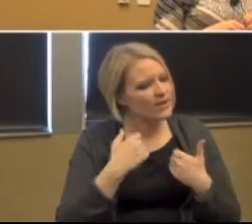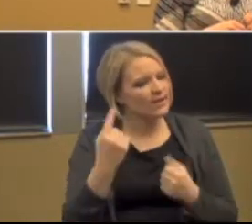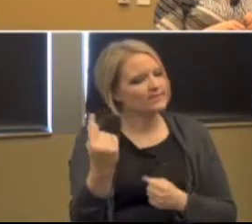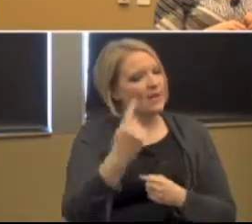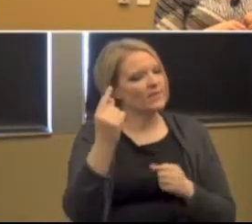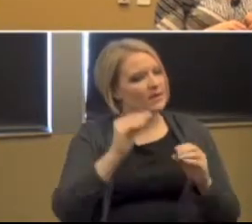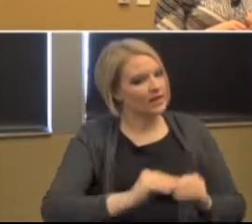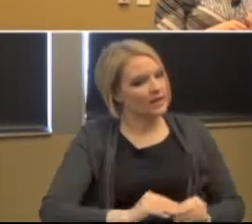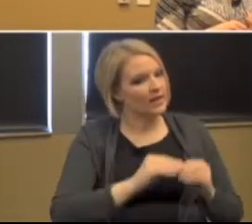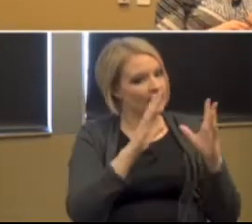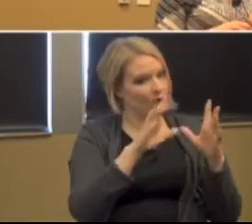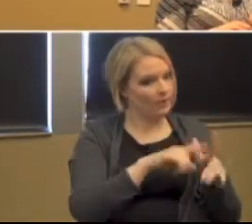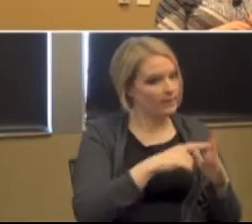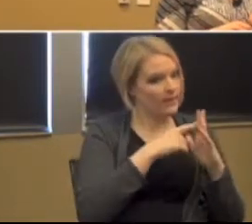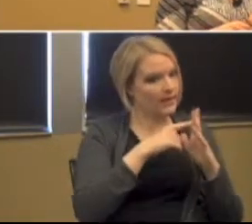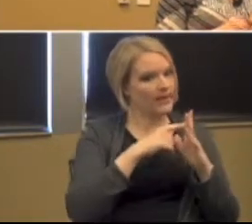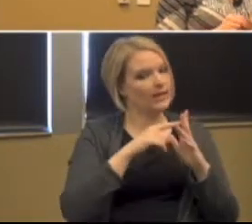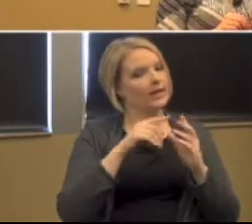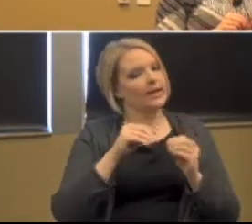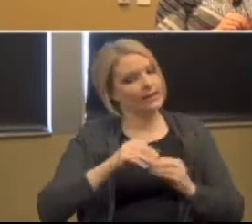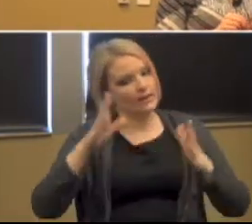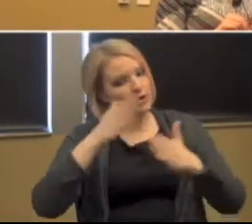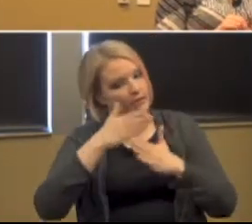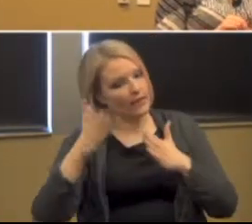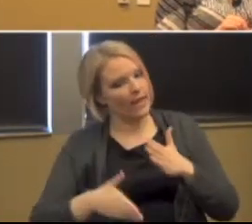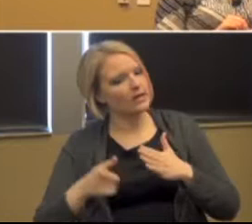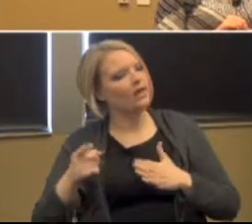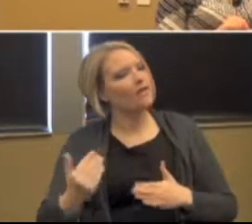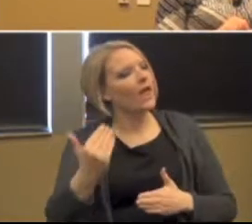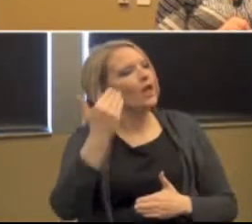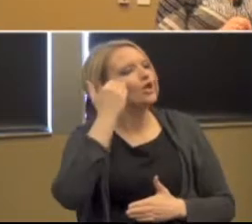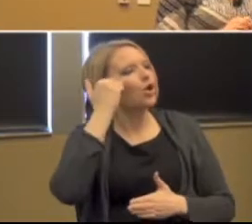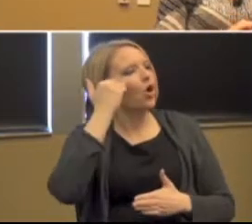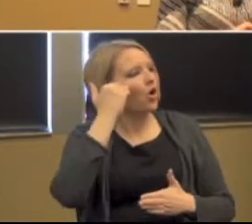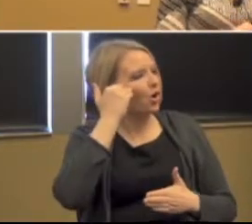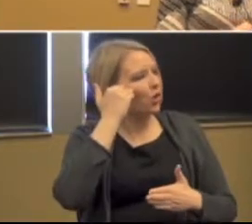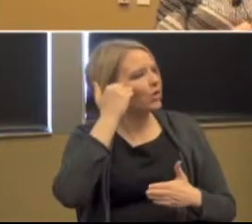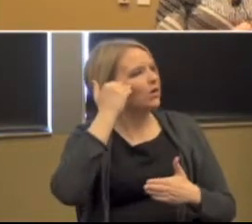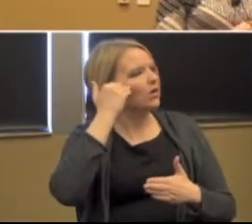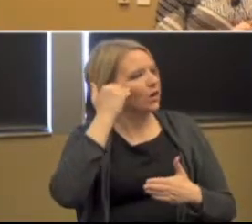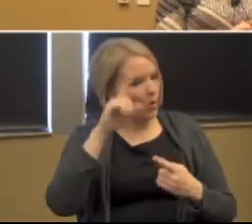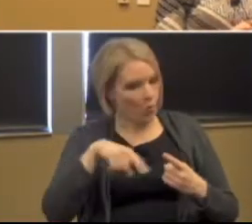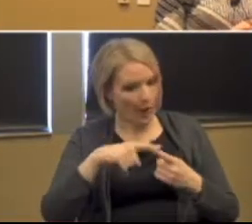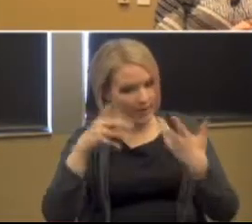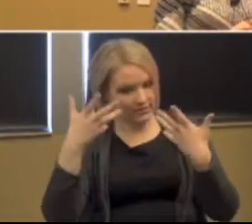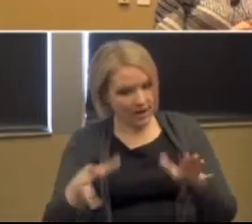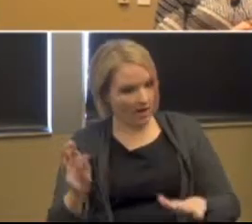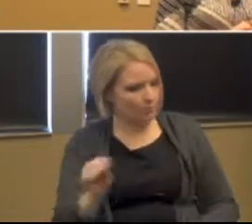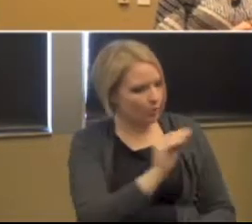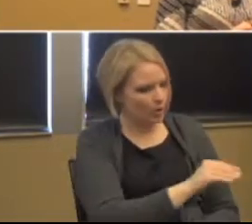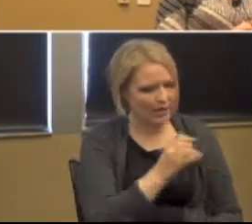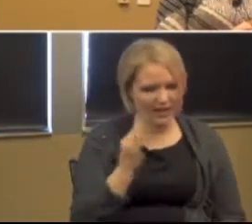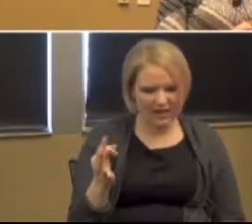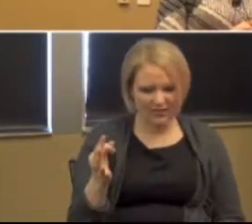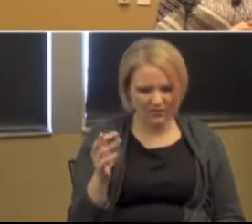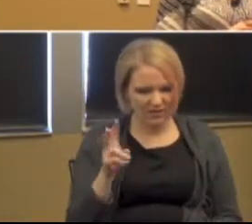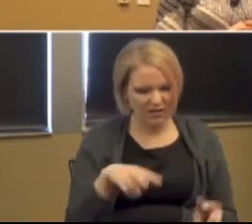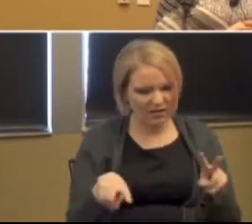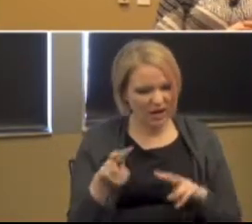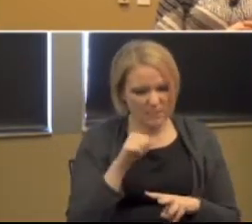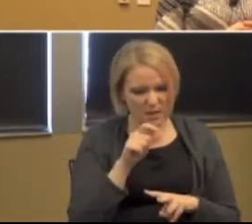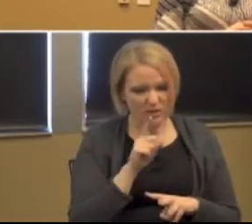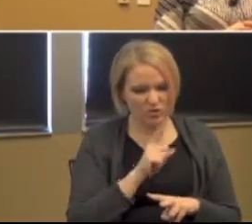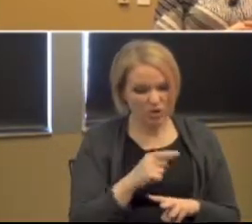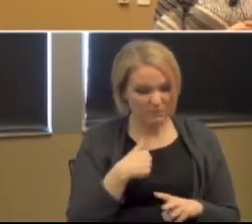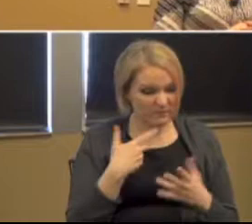that is very clear in the beginning and clear in the end, so that they know when it goes into the finish basket. If they can't tell when it's